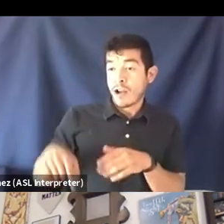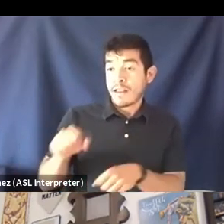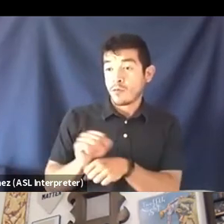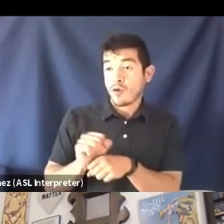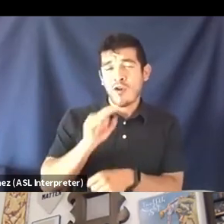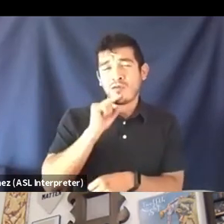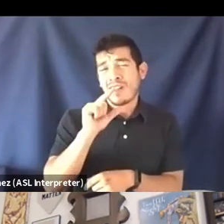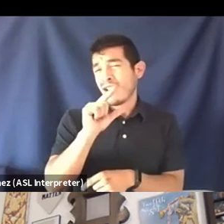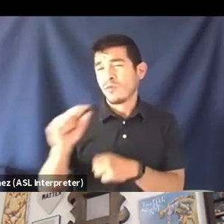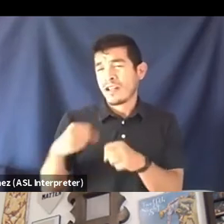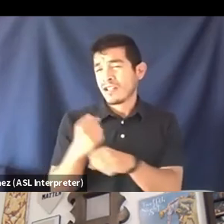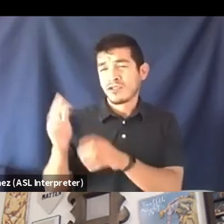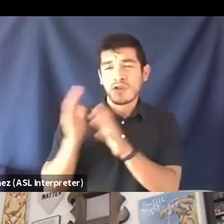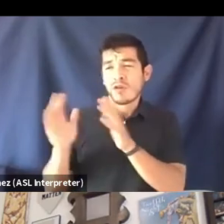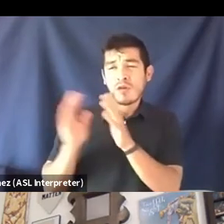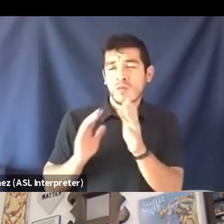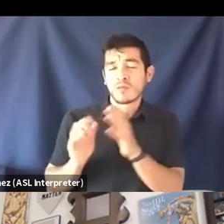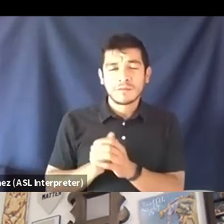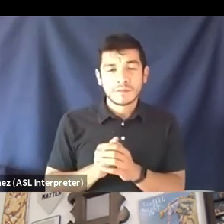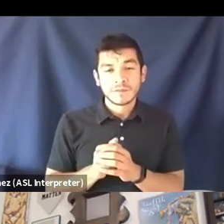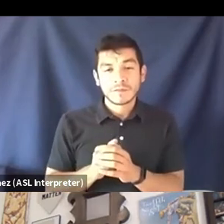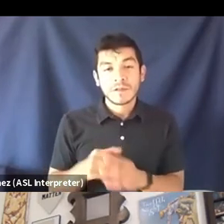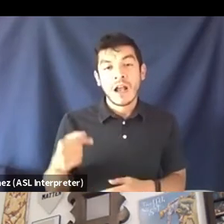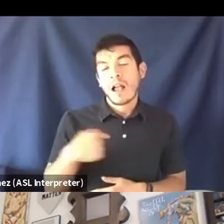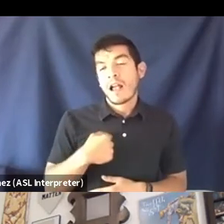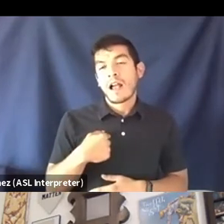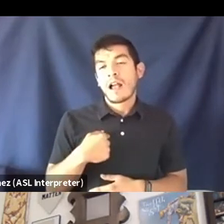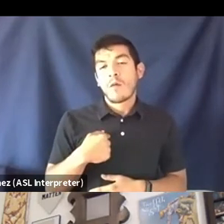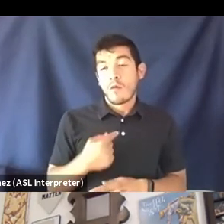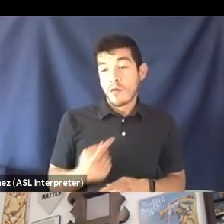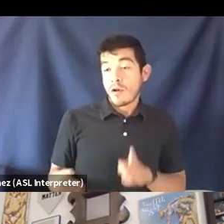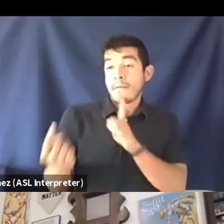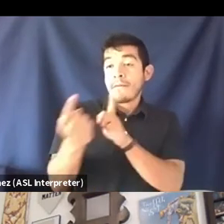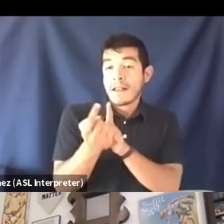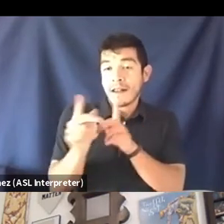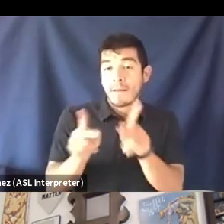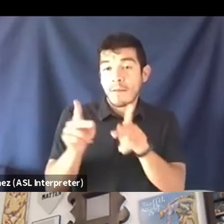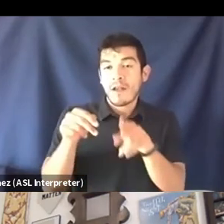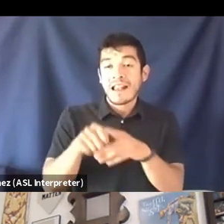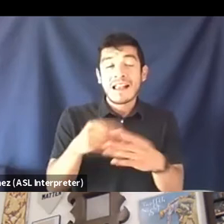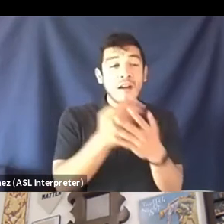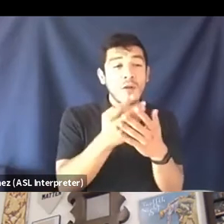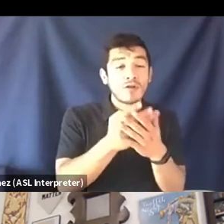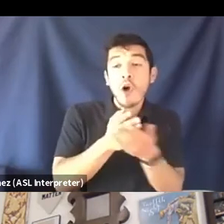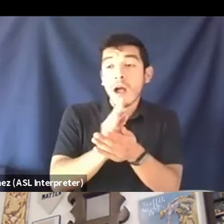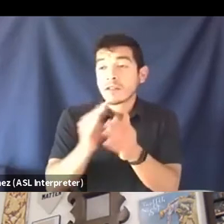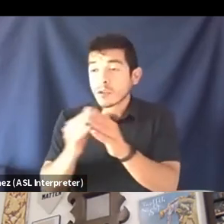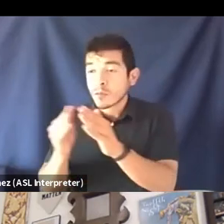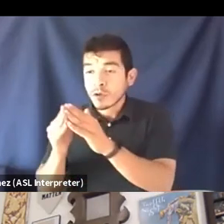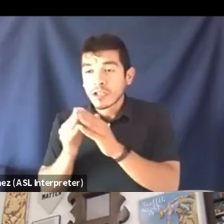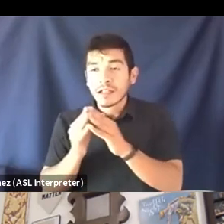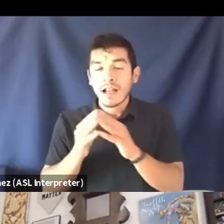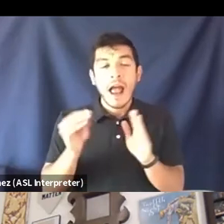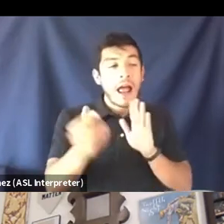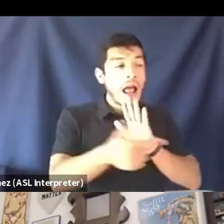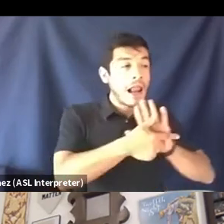time, when I would, you know, meet with people, even in the prisoner rights community, the